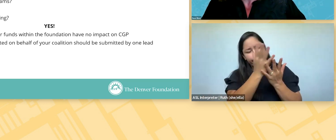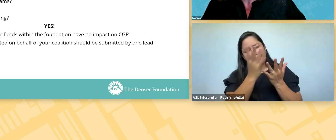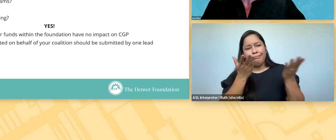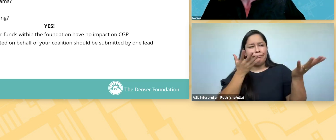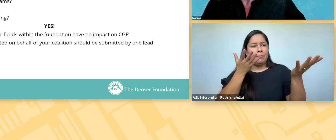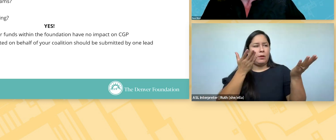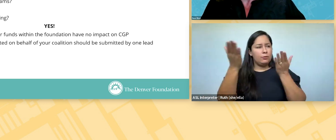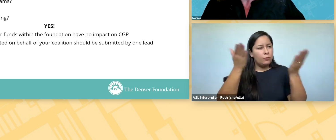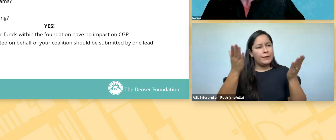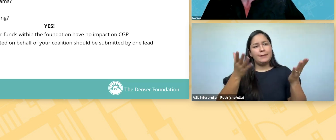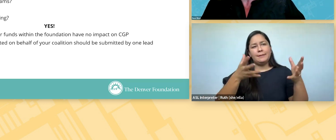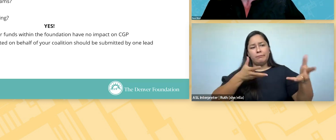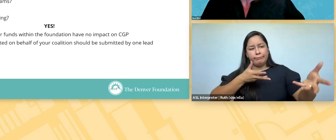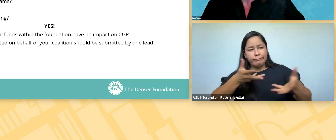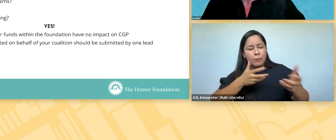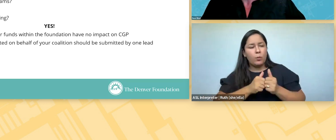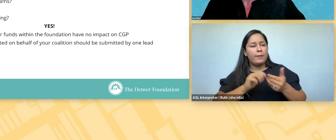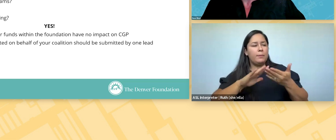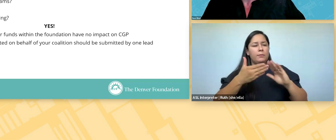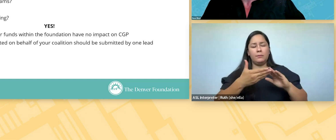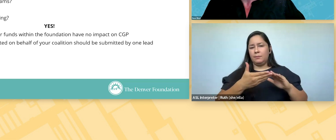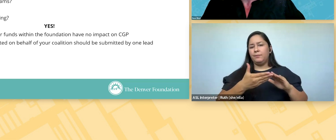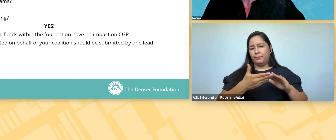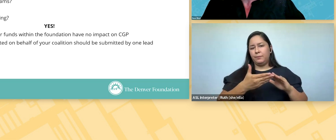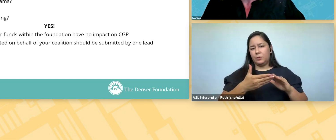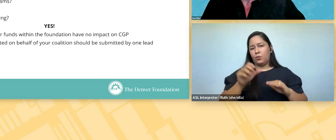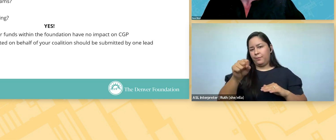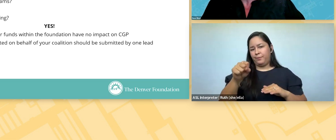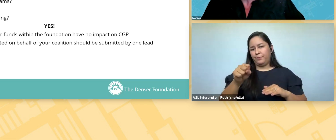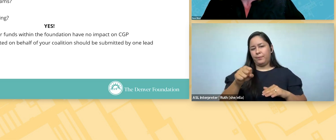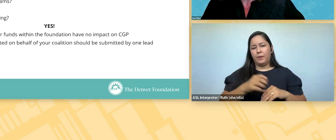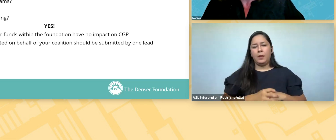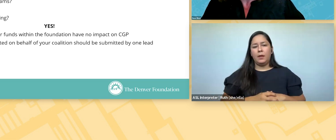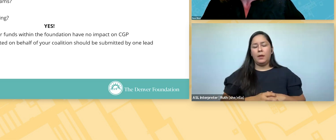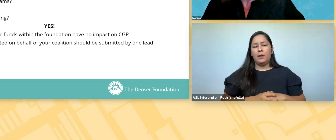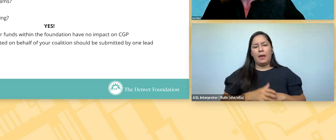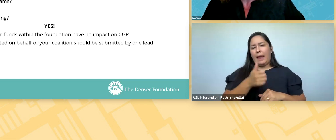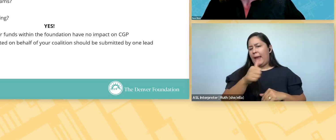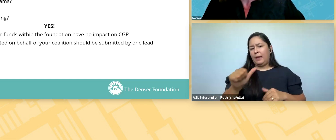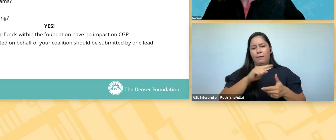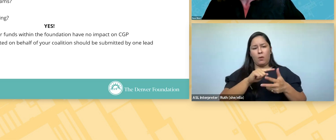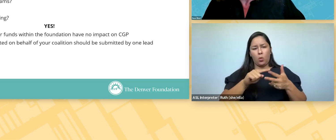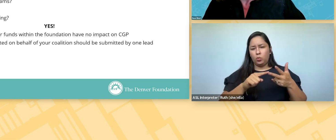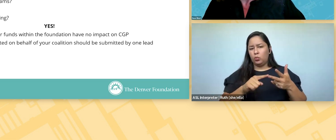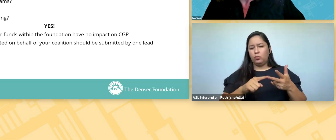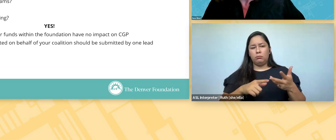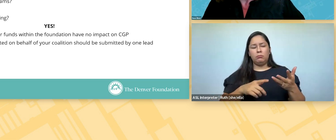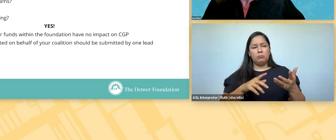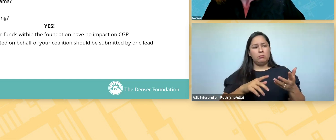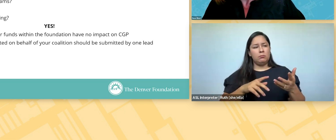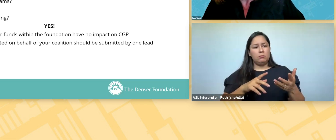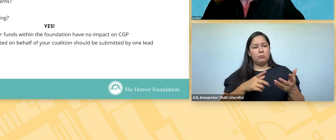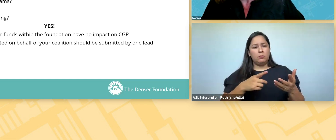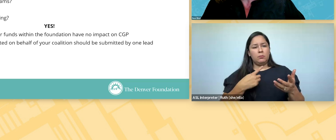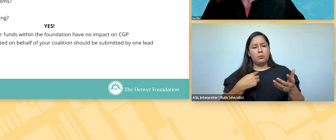with community to be able to really impact community change. So any of those ways of interacting